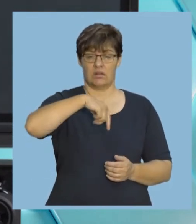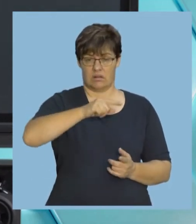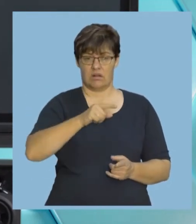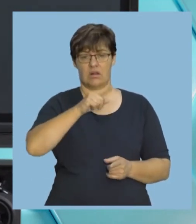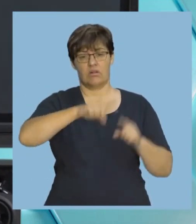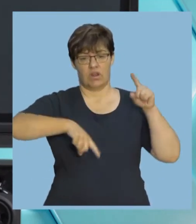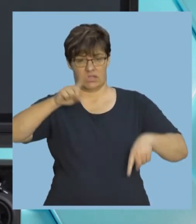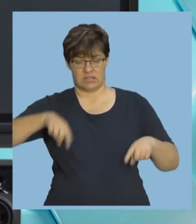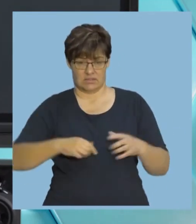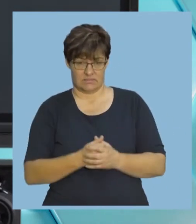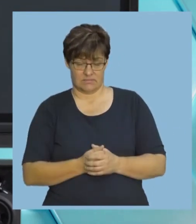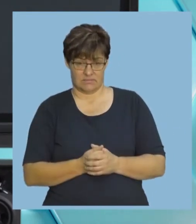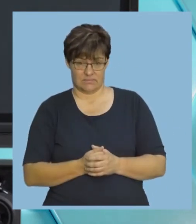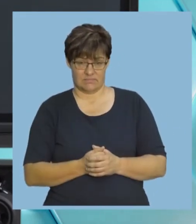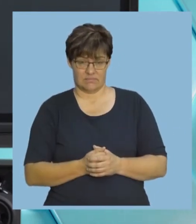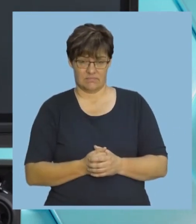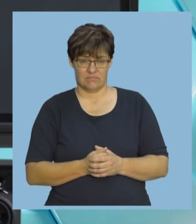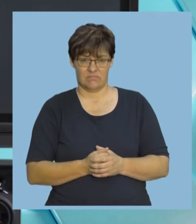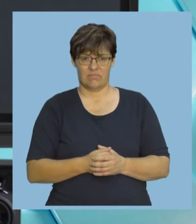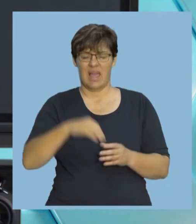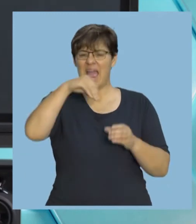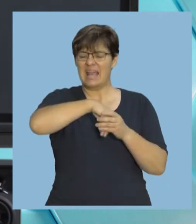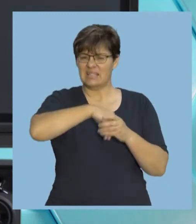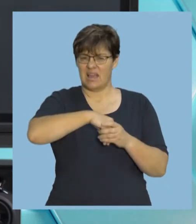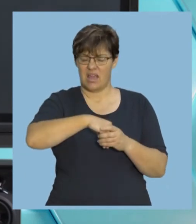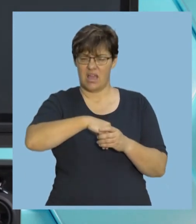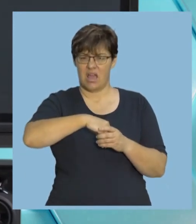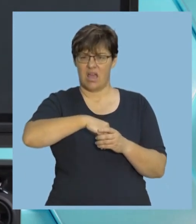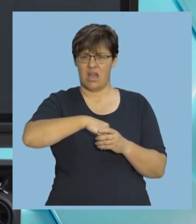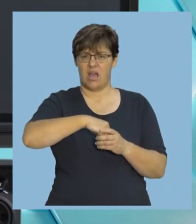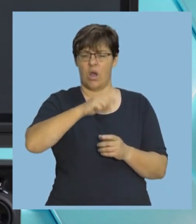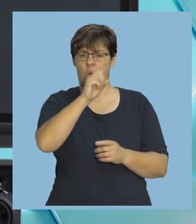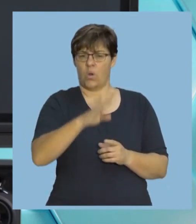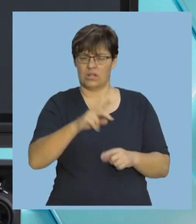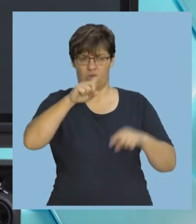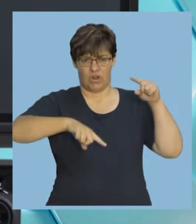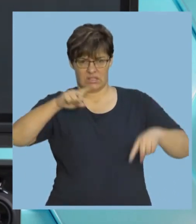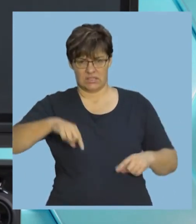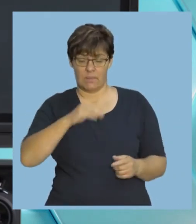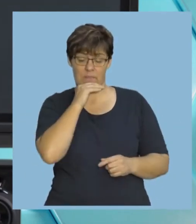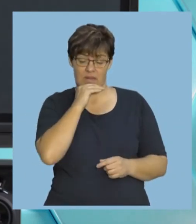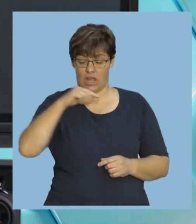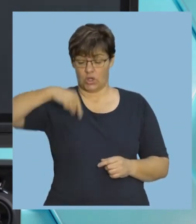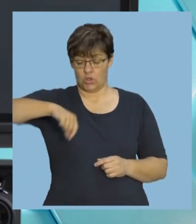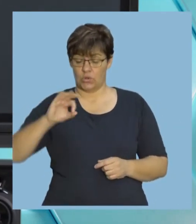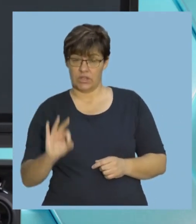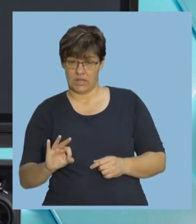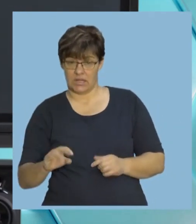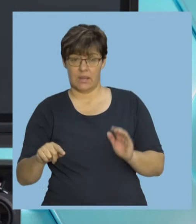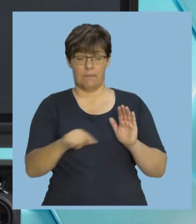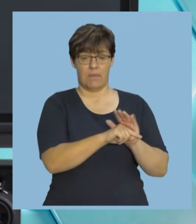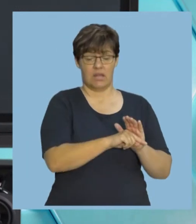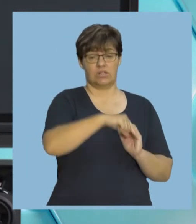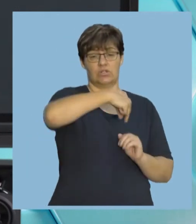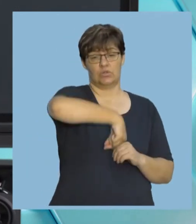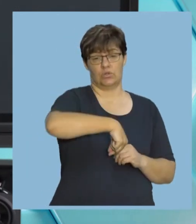the semi-interquartile range. The interquartile range is actually your Q3